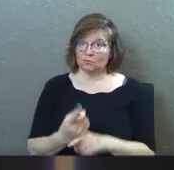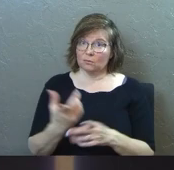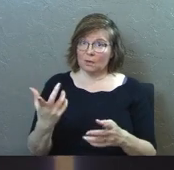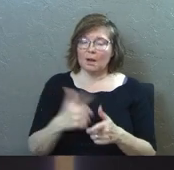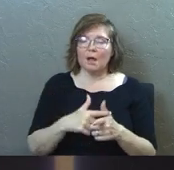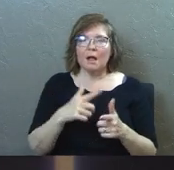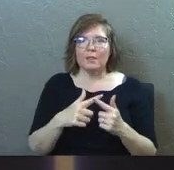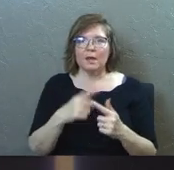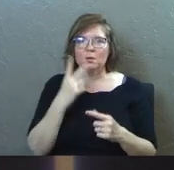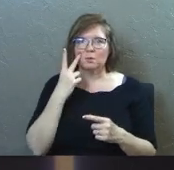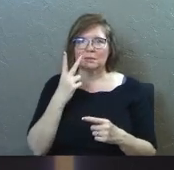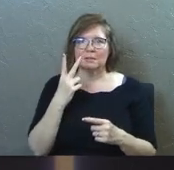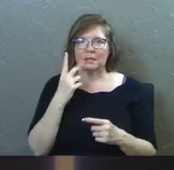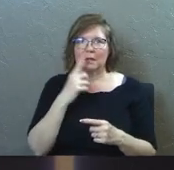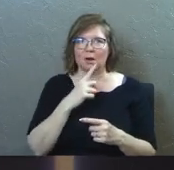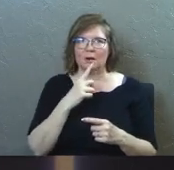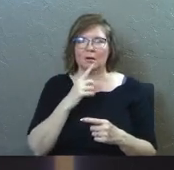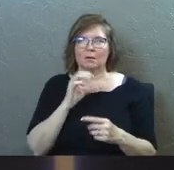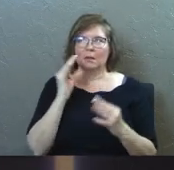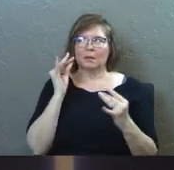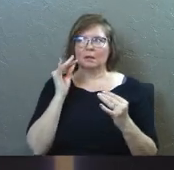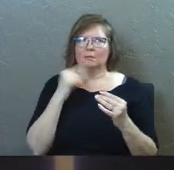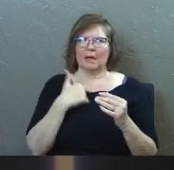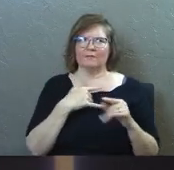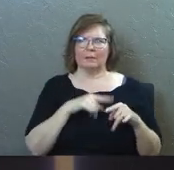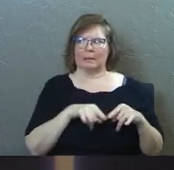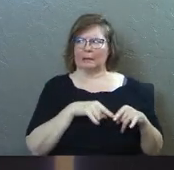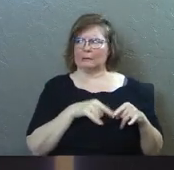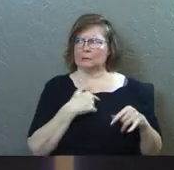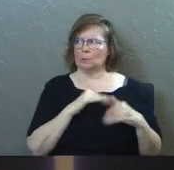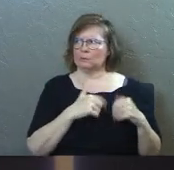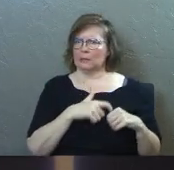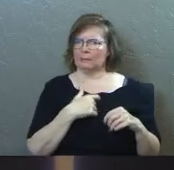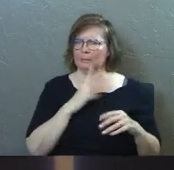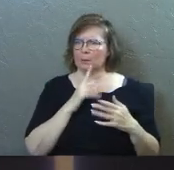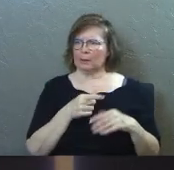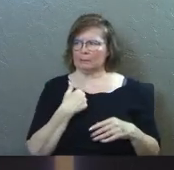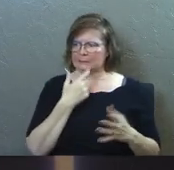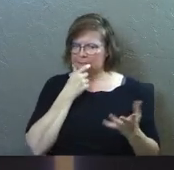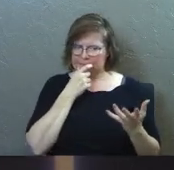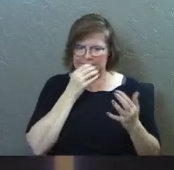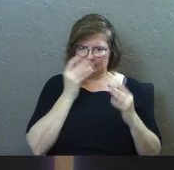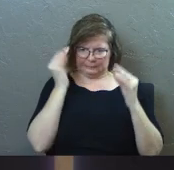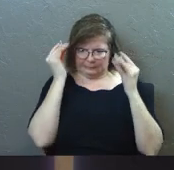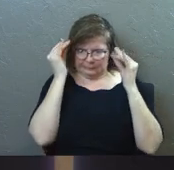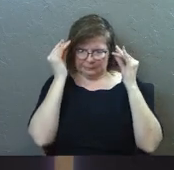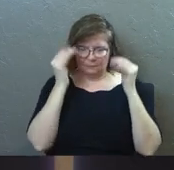Right? And then you see it in their eyes. They're thinking about, have I been cussing this whole time I've been talking to him?